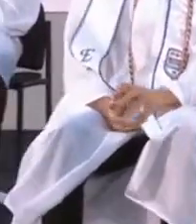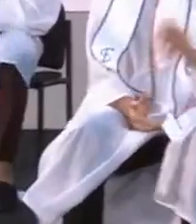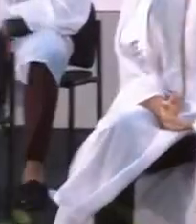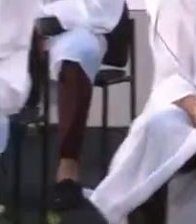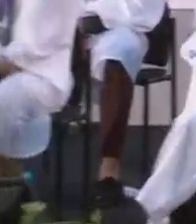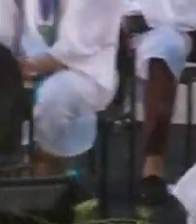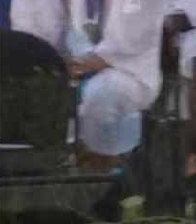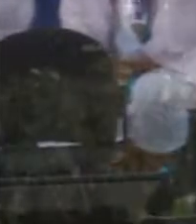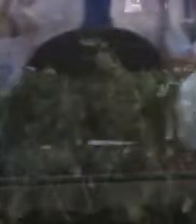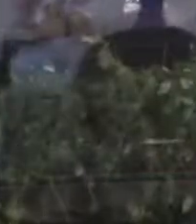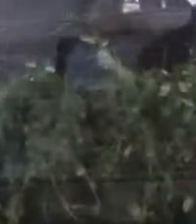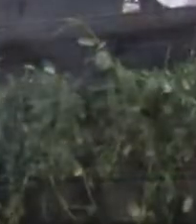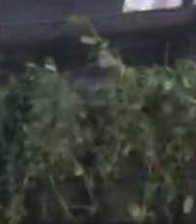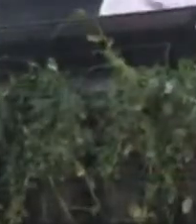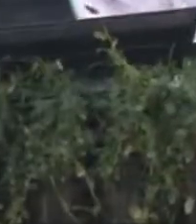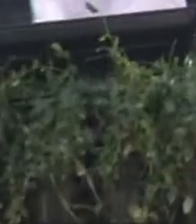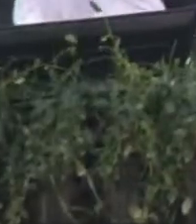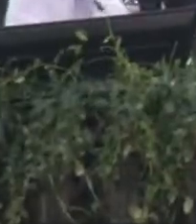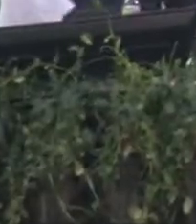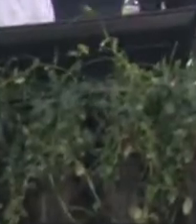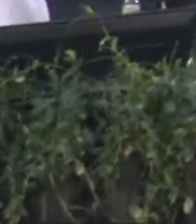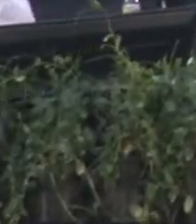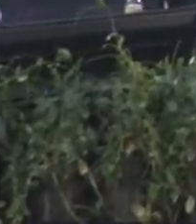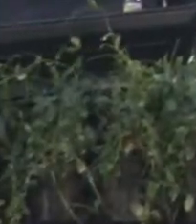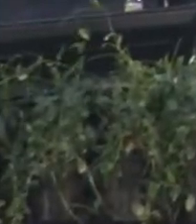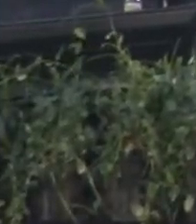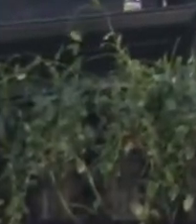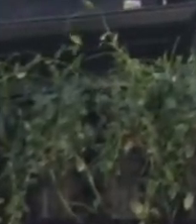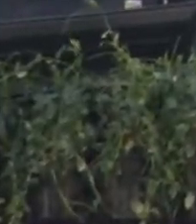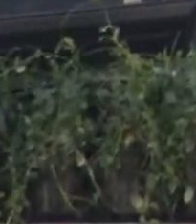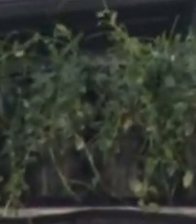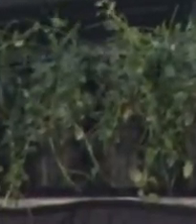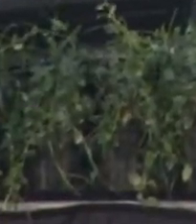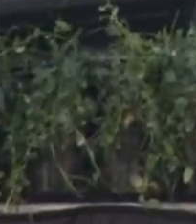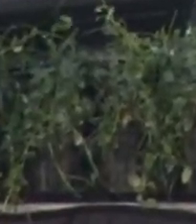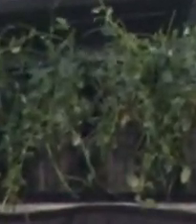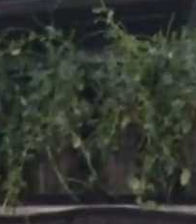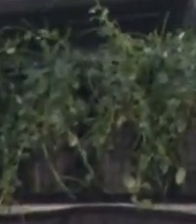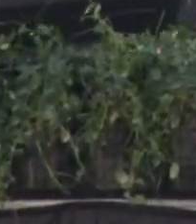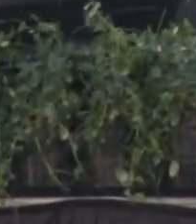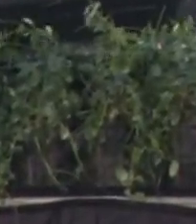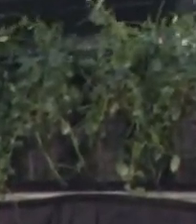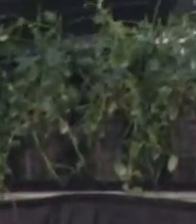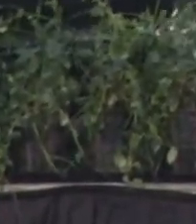At this time, I present to you our salutatorian, Arthur Terrence.